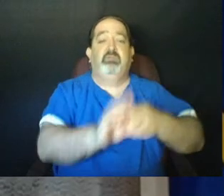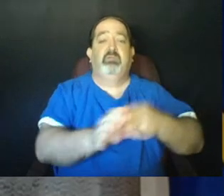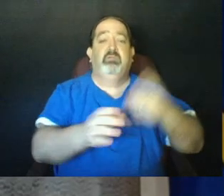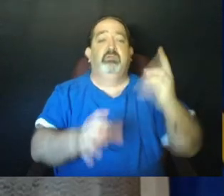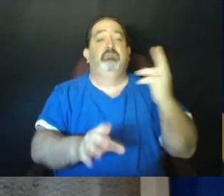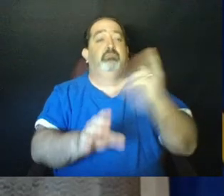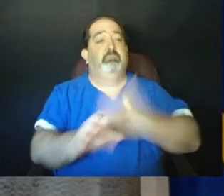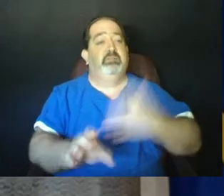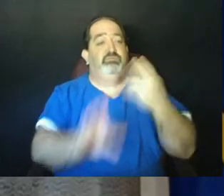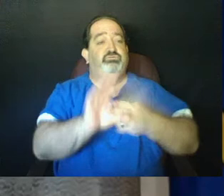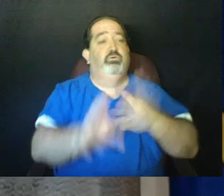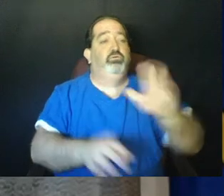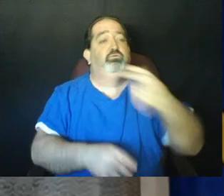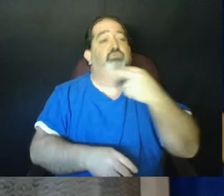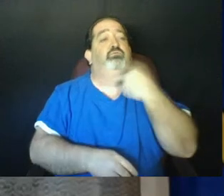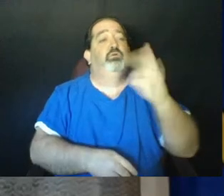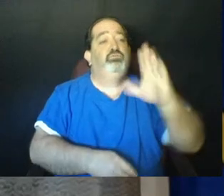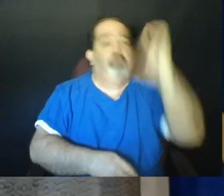heard.